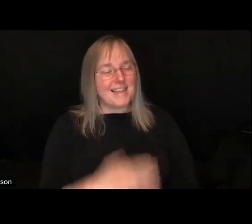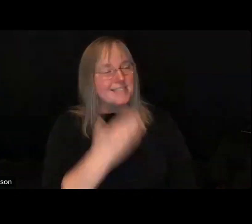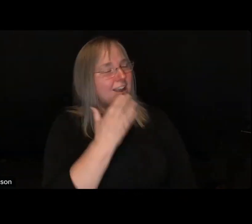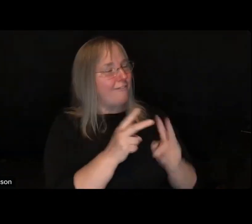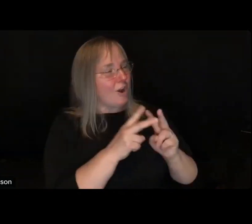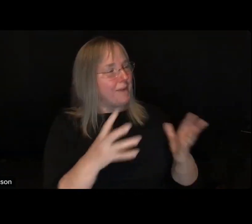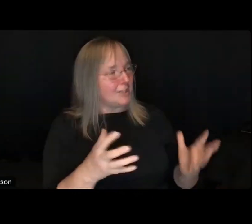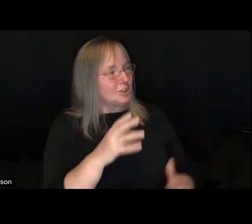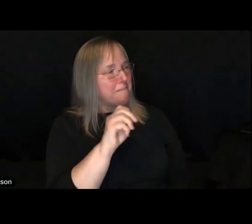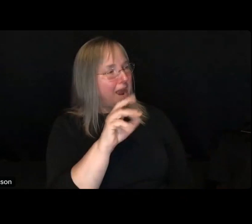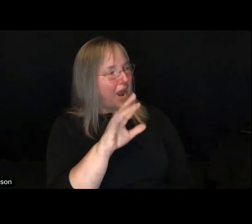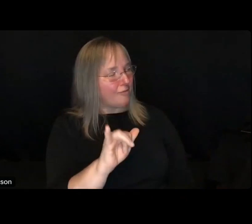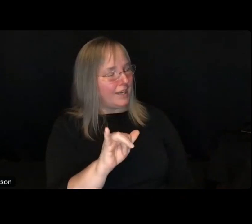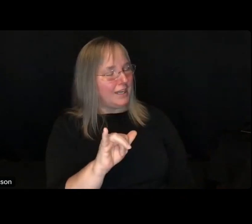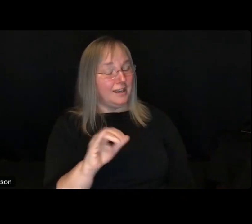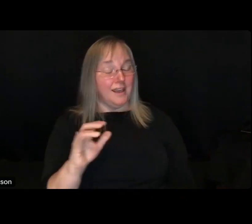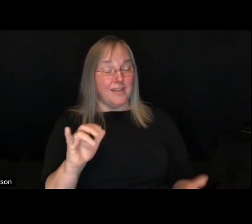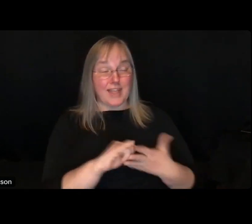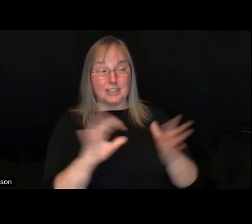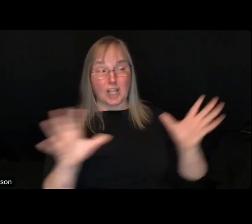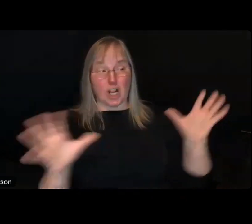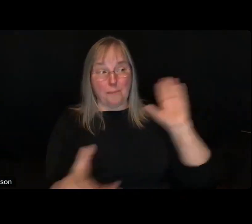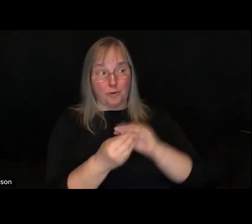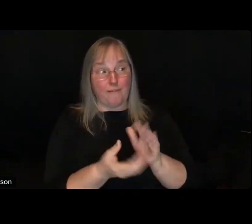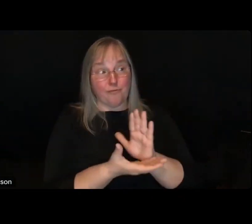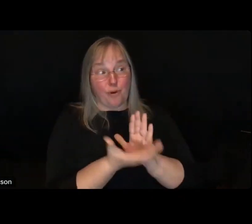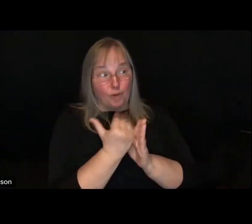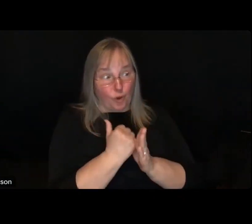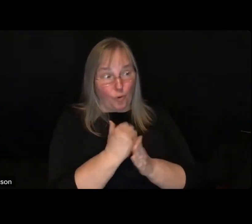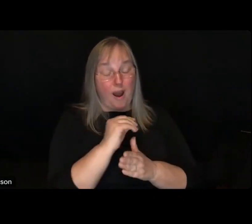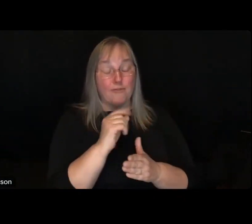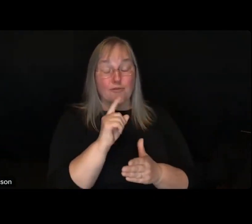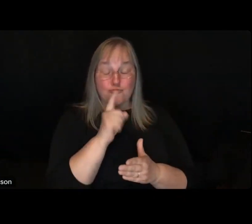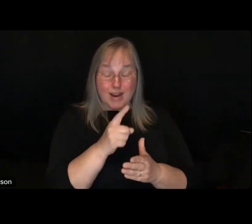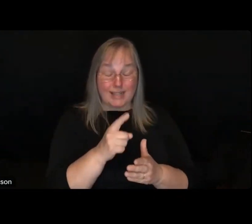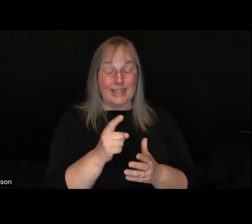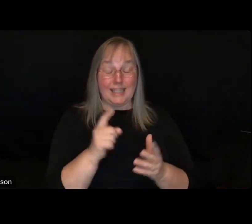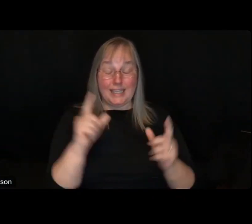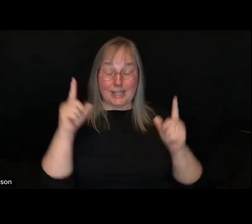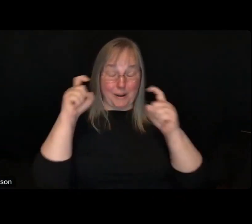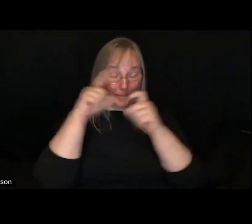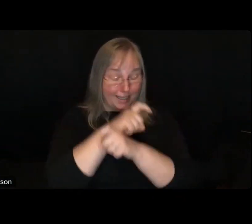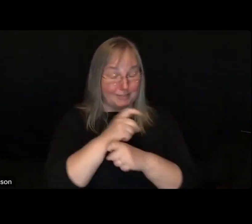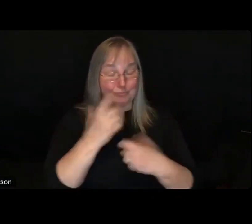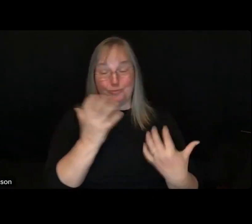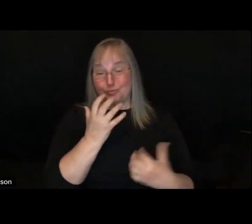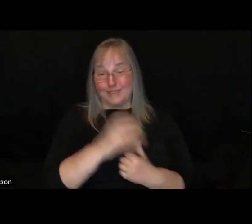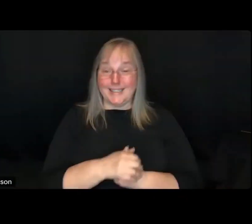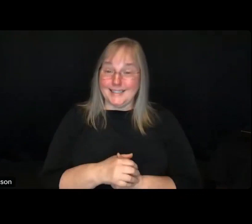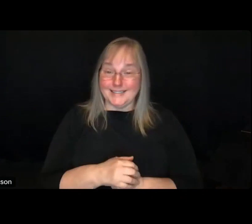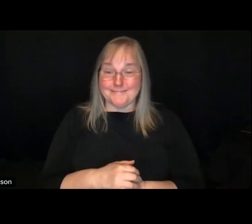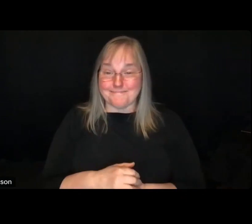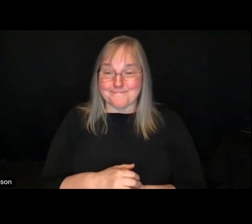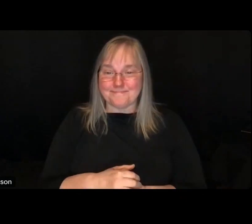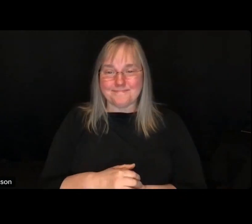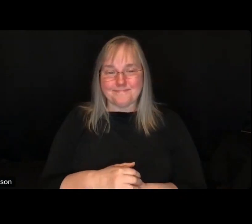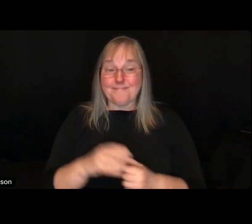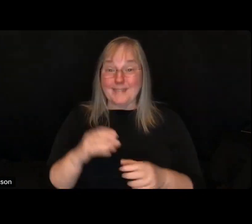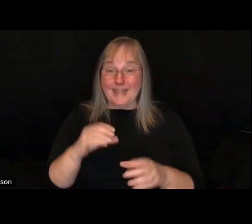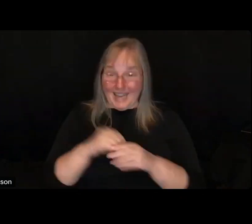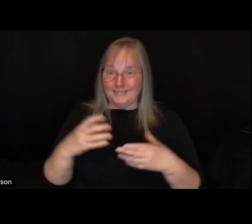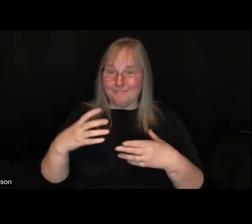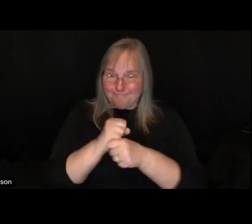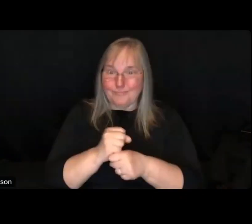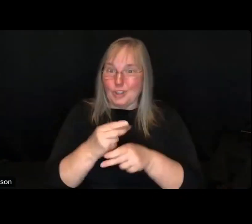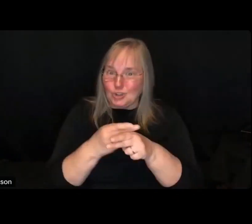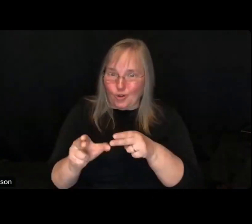It's a comprehensive review of really yes, it was a very comprehensive in a short period of time,